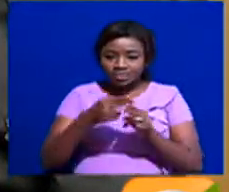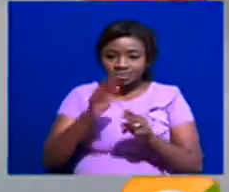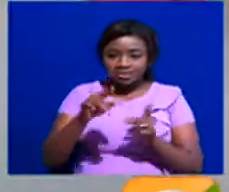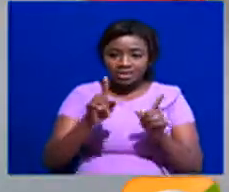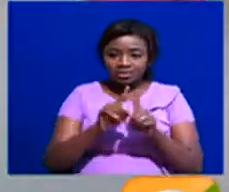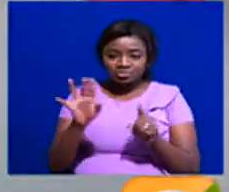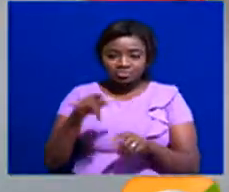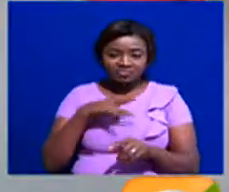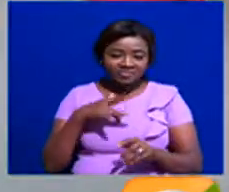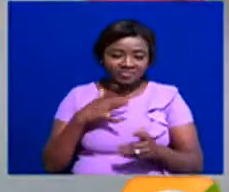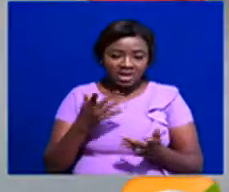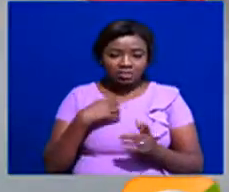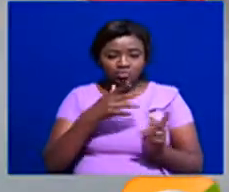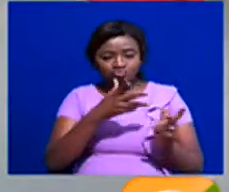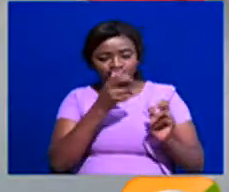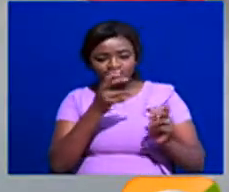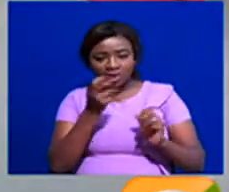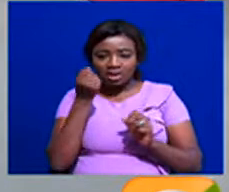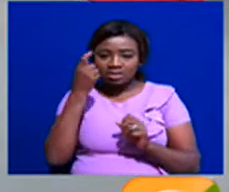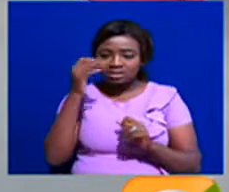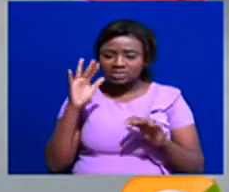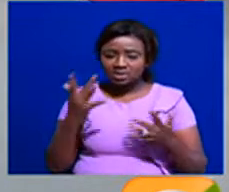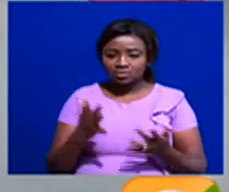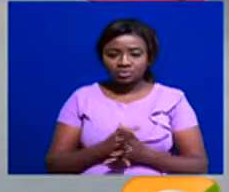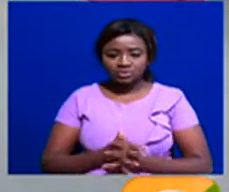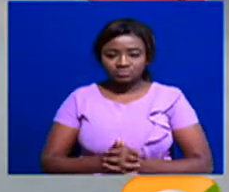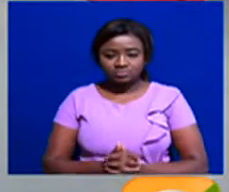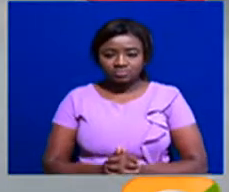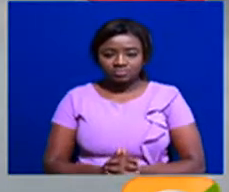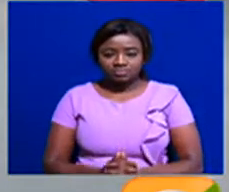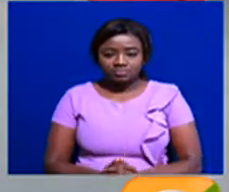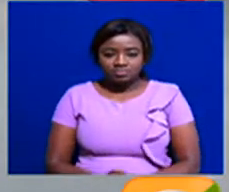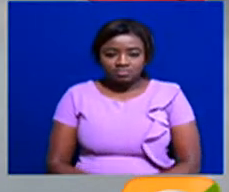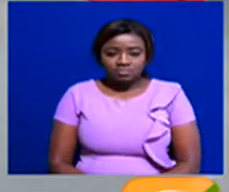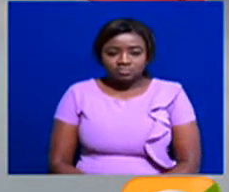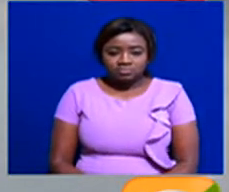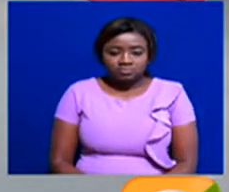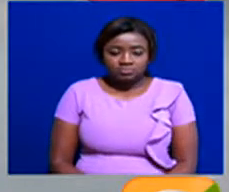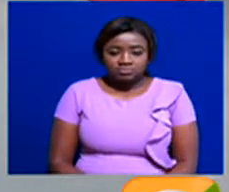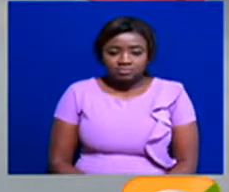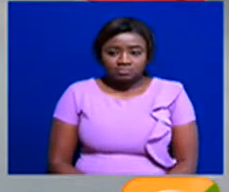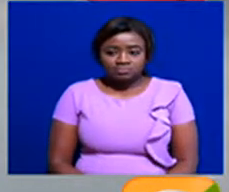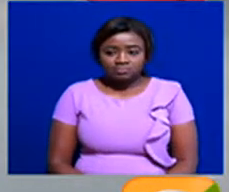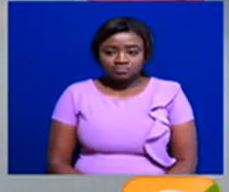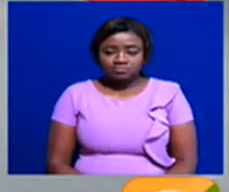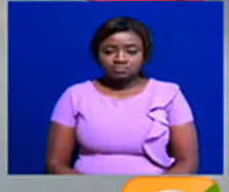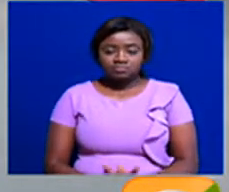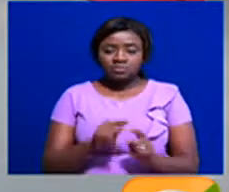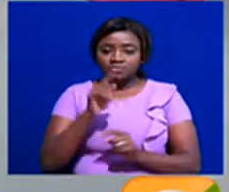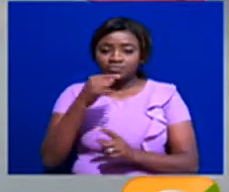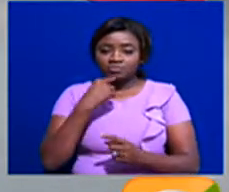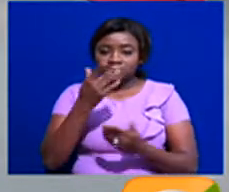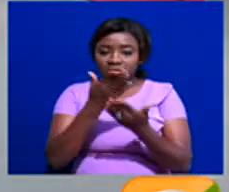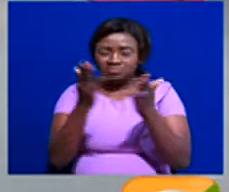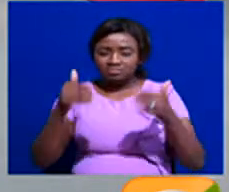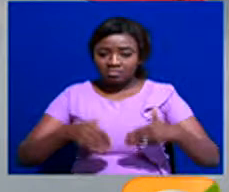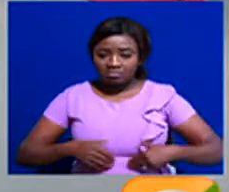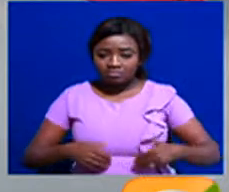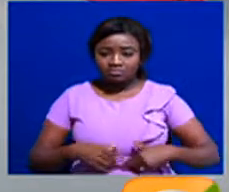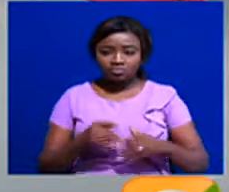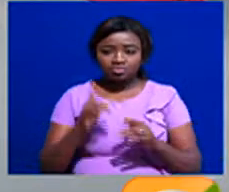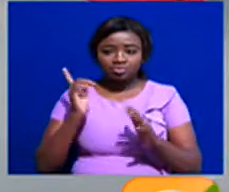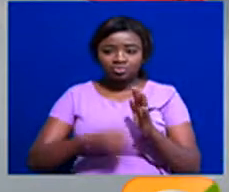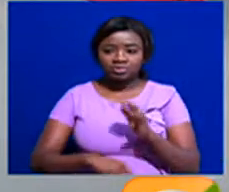is getting to you. Do you understand why they're saying this is a cycle of death and why you need to stop? And what do you tell other younger people like